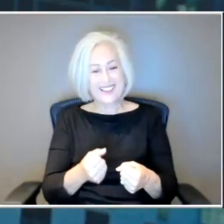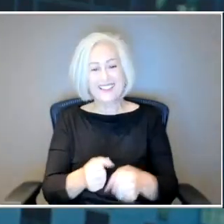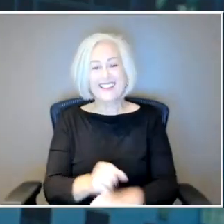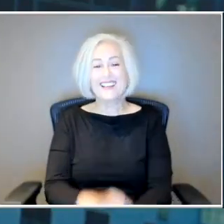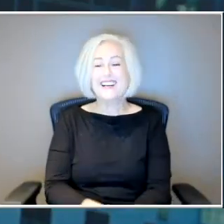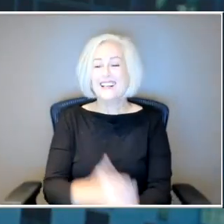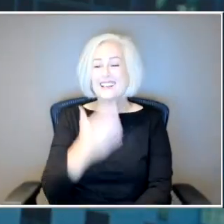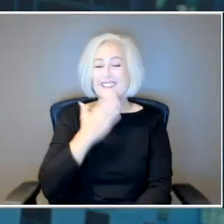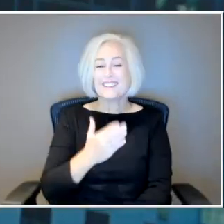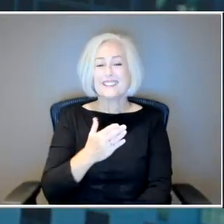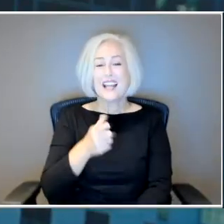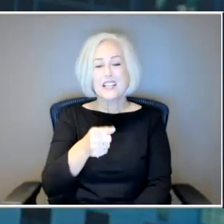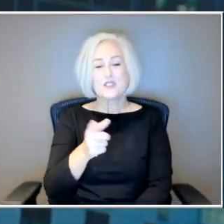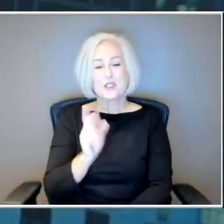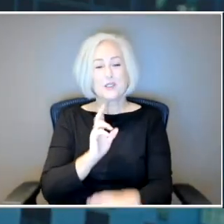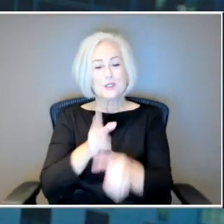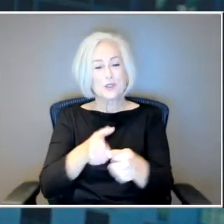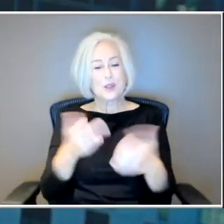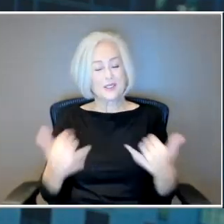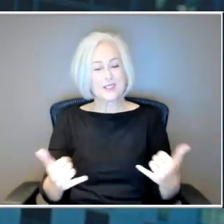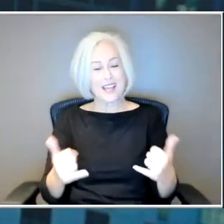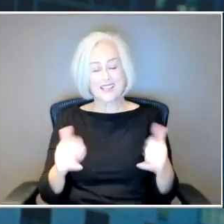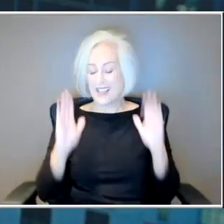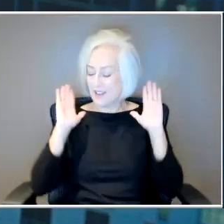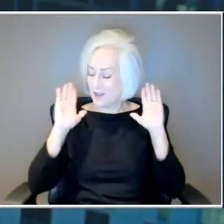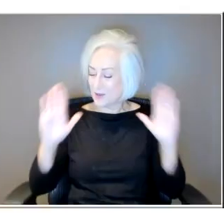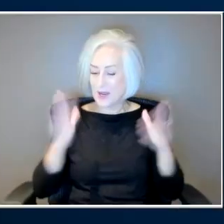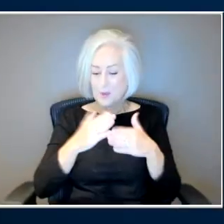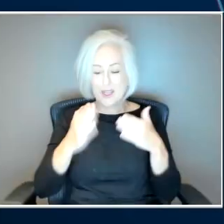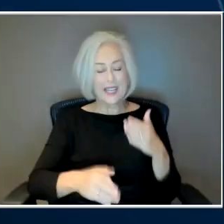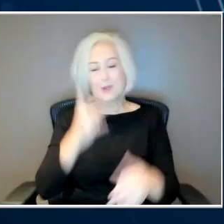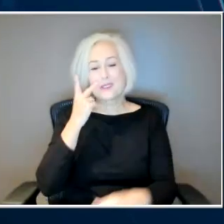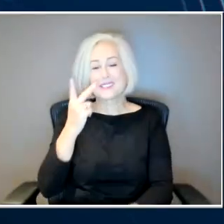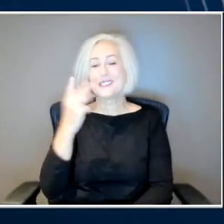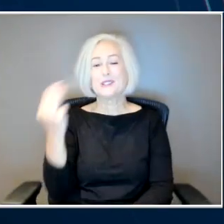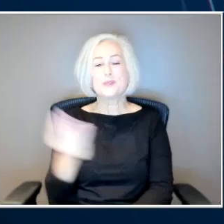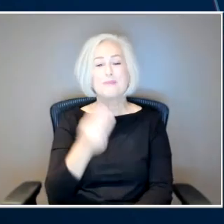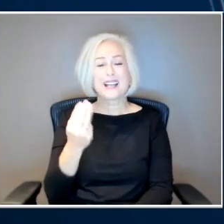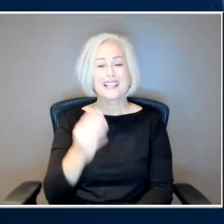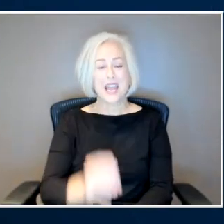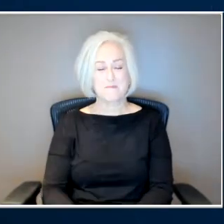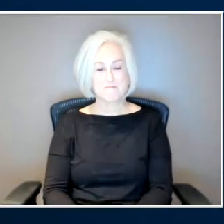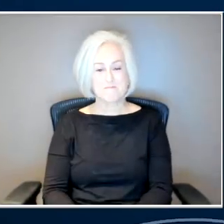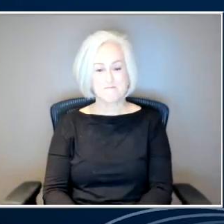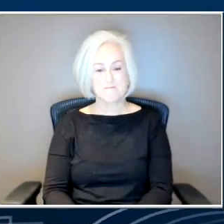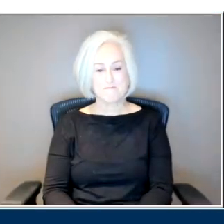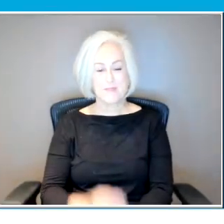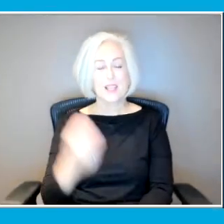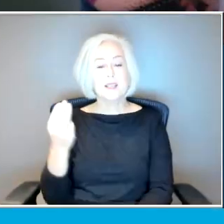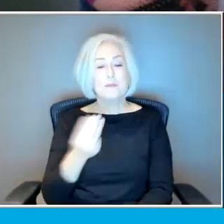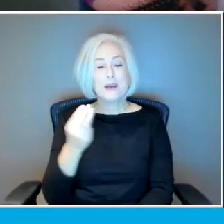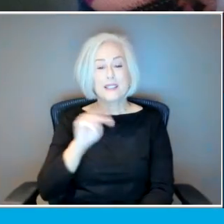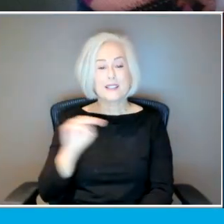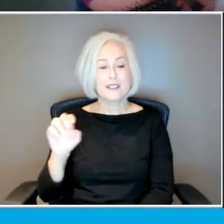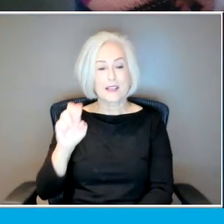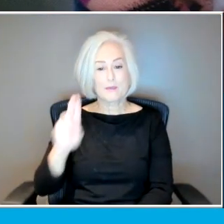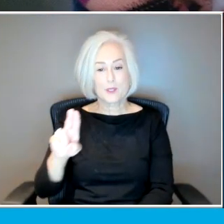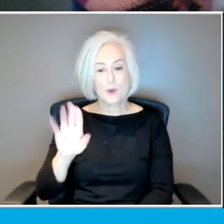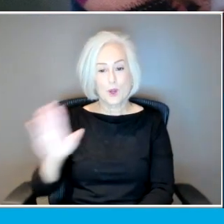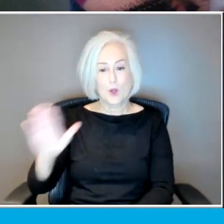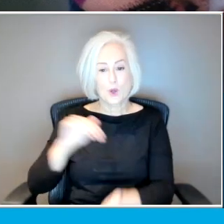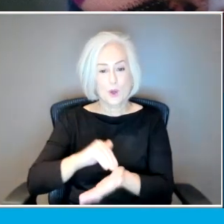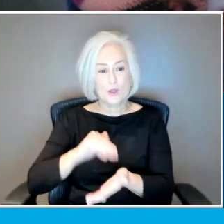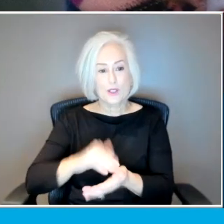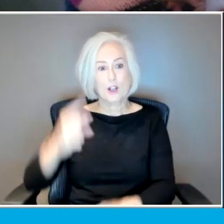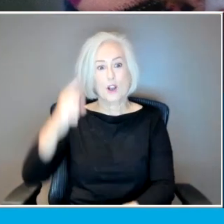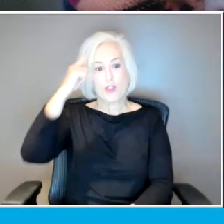viewers for being with us today. Have a great weekend, and we will see you back here on Monday. Coming up Monday on the Morning Medical Update. Her doctors thought she